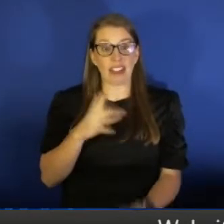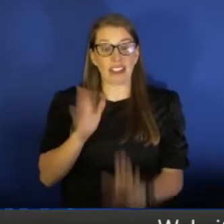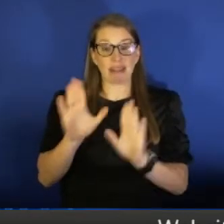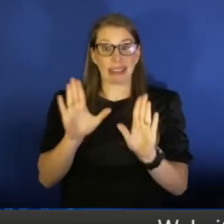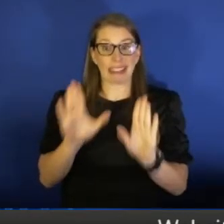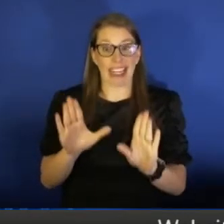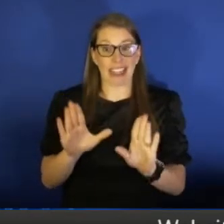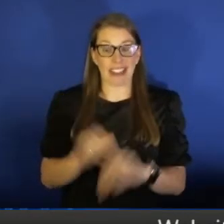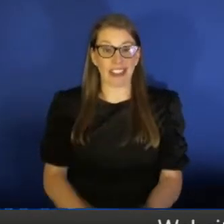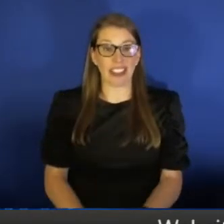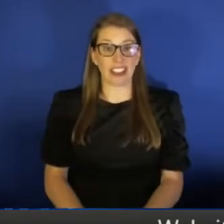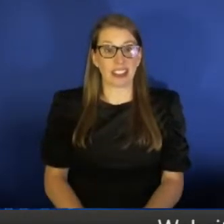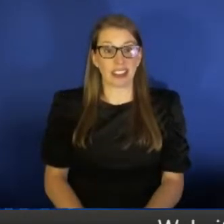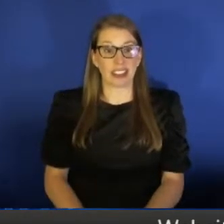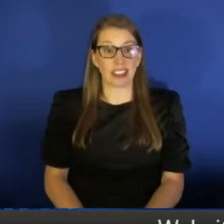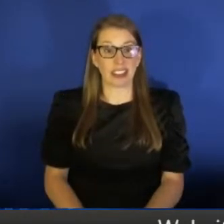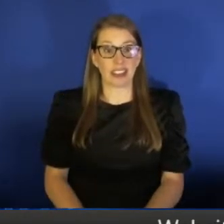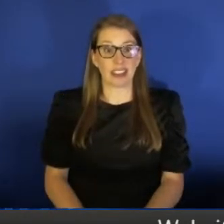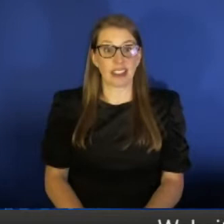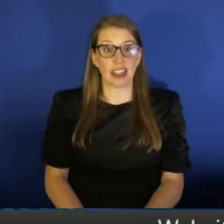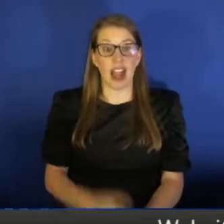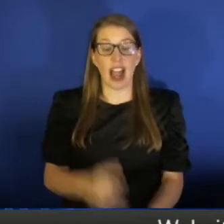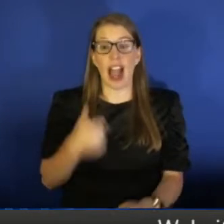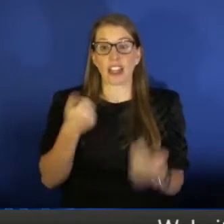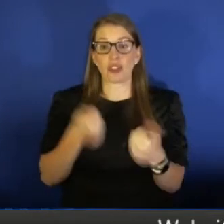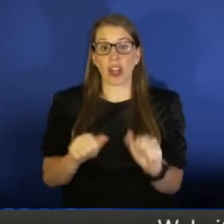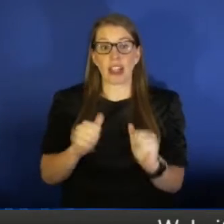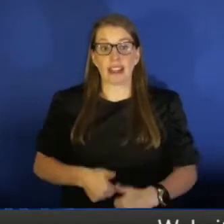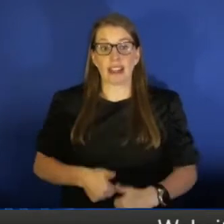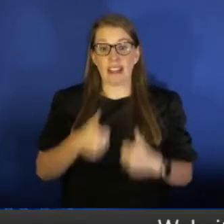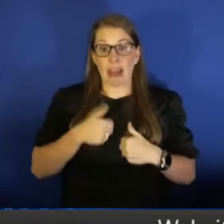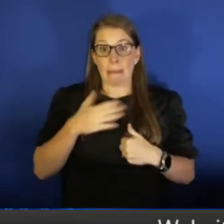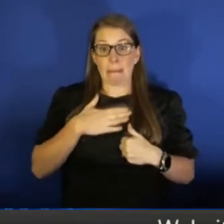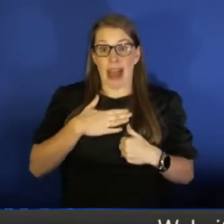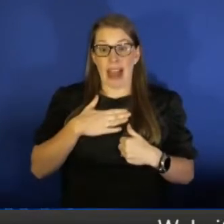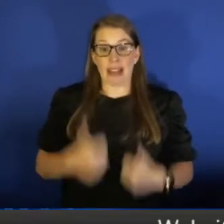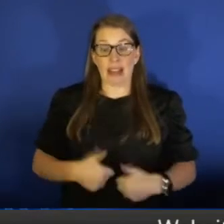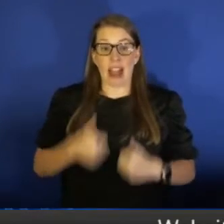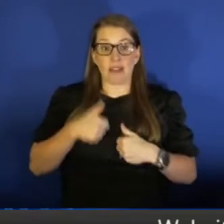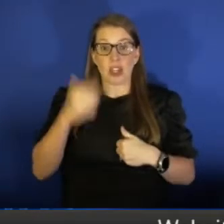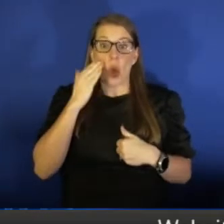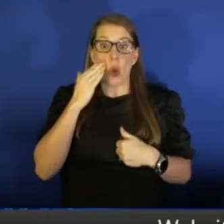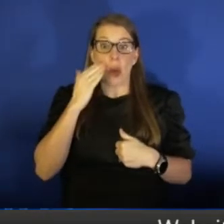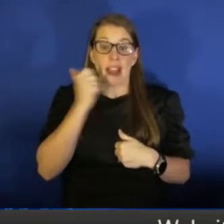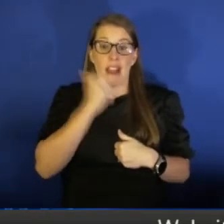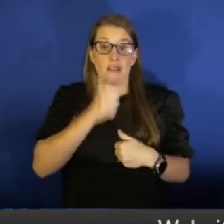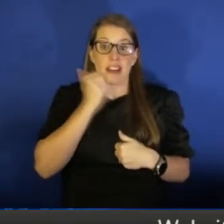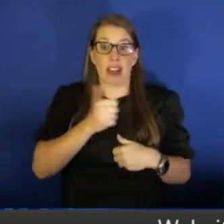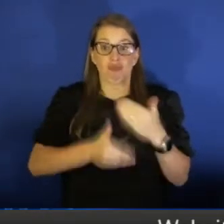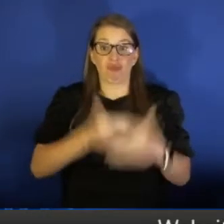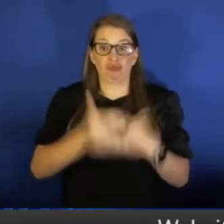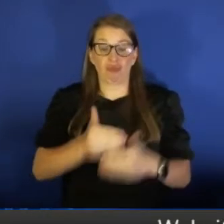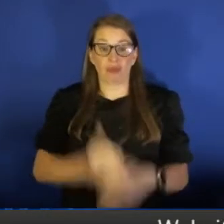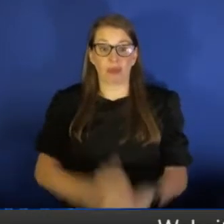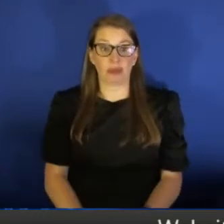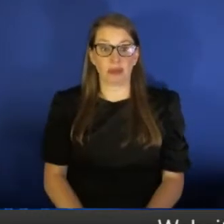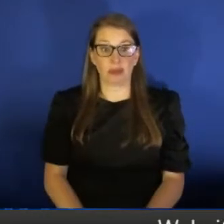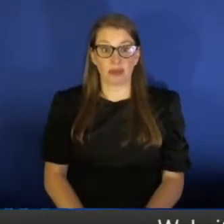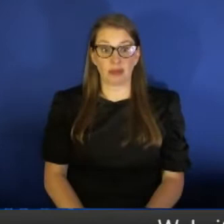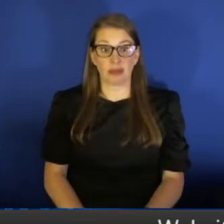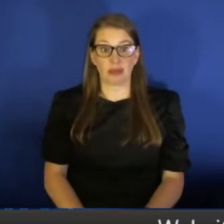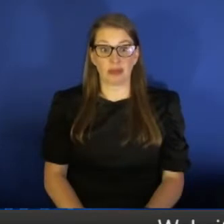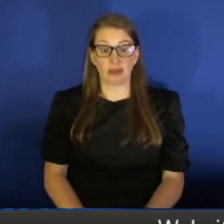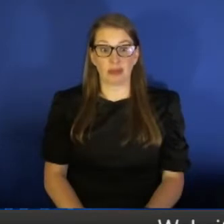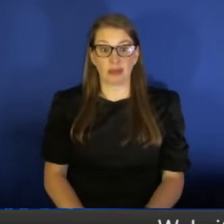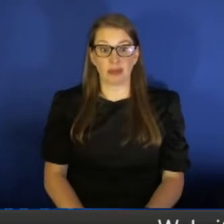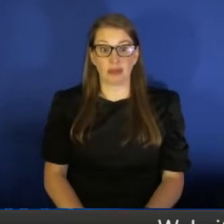sense of I try to live my life knowing every day is a second chance, right? Because without keeping